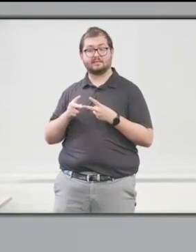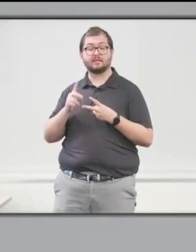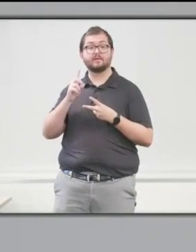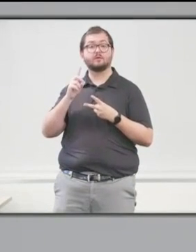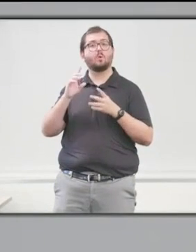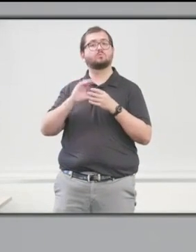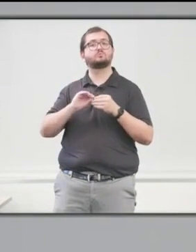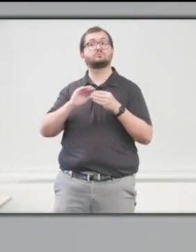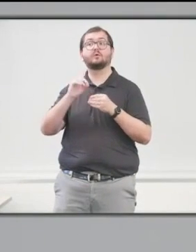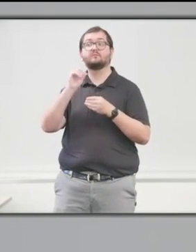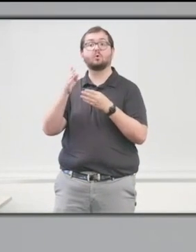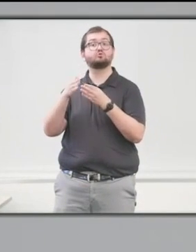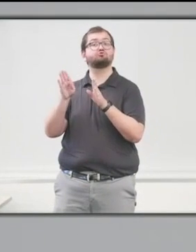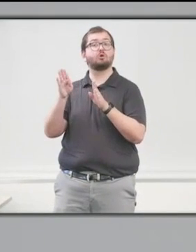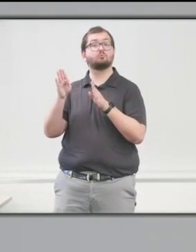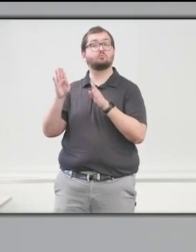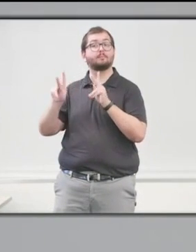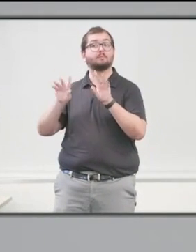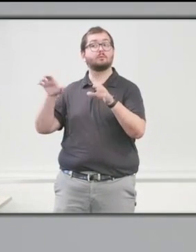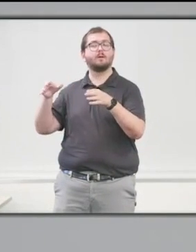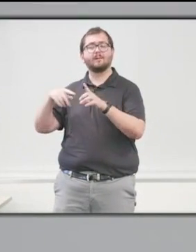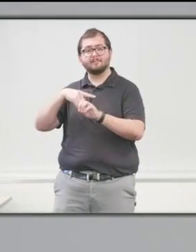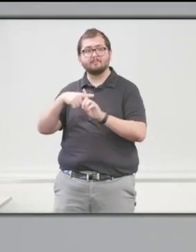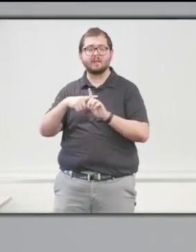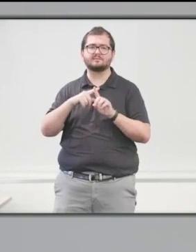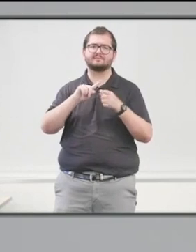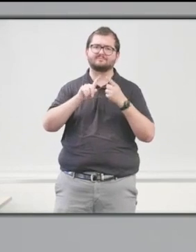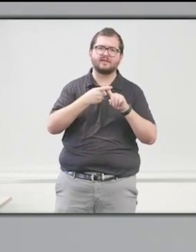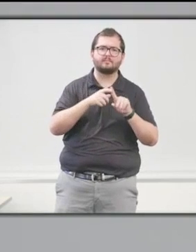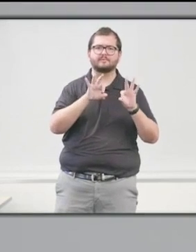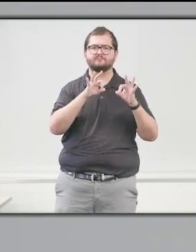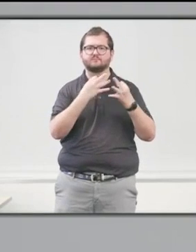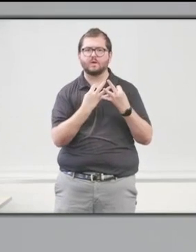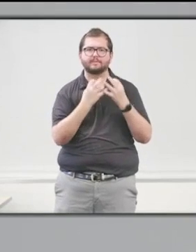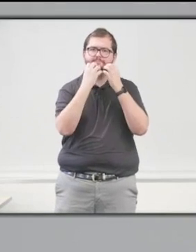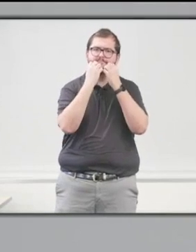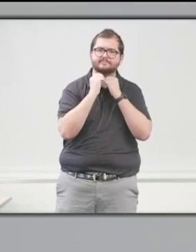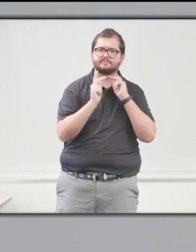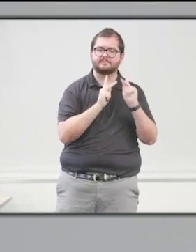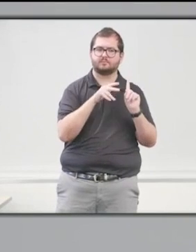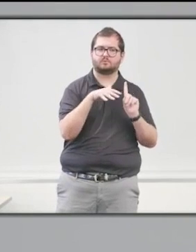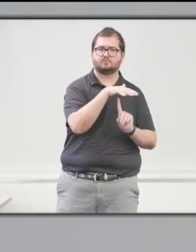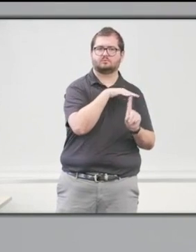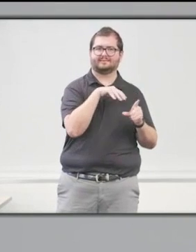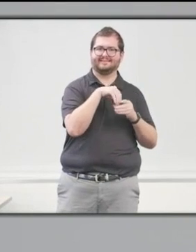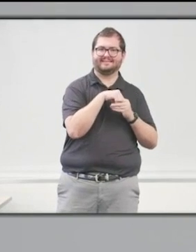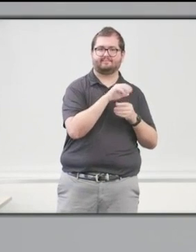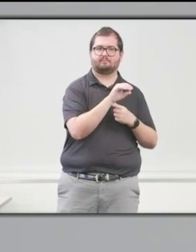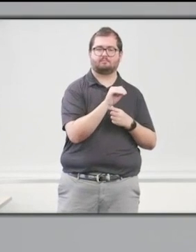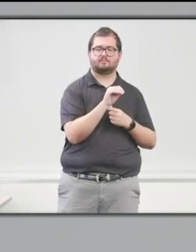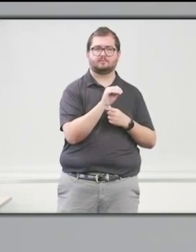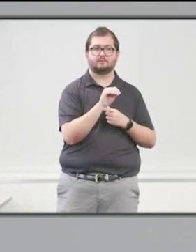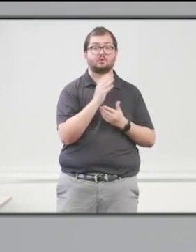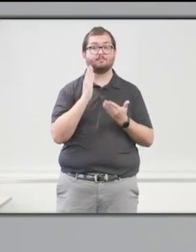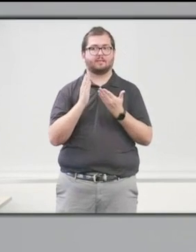public, but the people that are most effective. So the family and friends and loved ones of someone that might be in your facility. So there could be